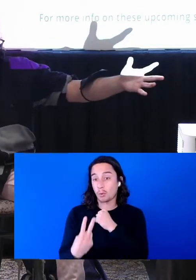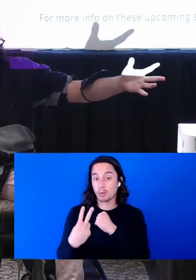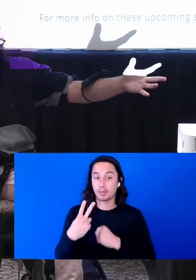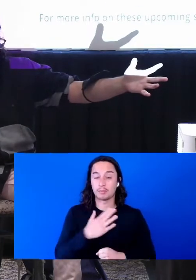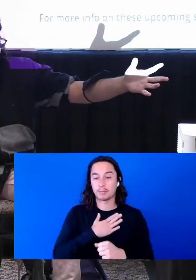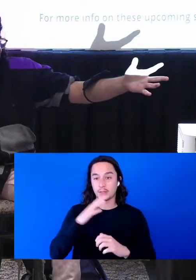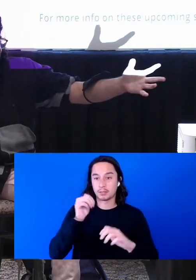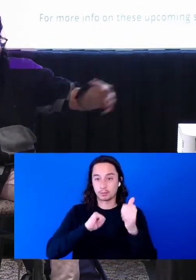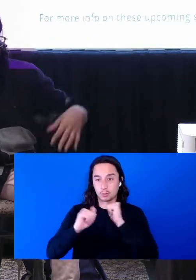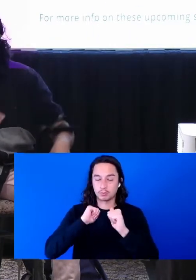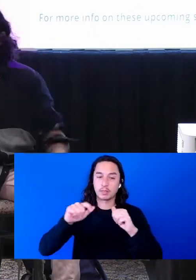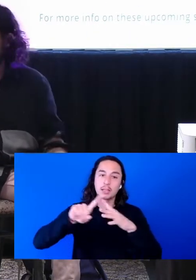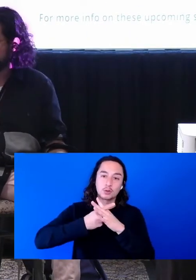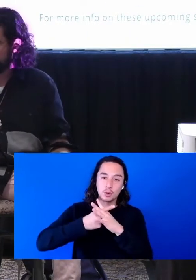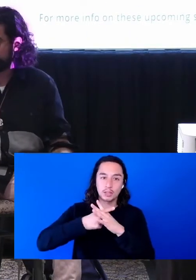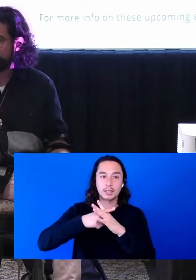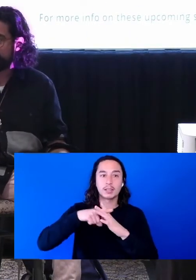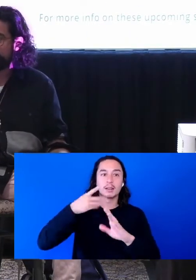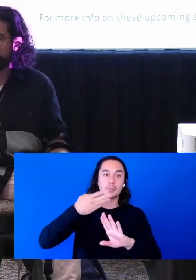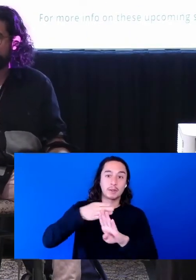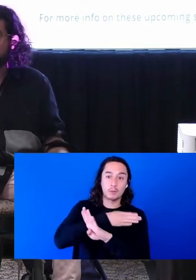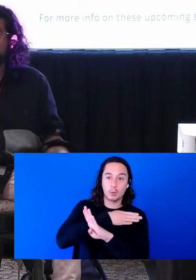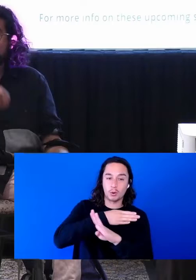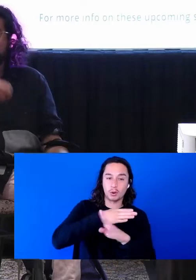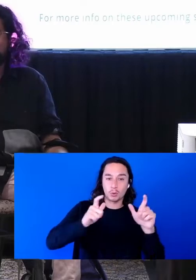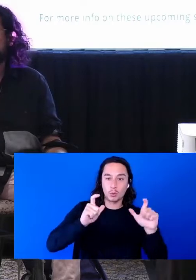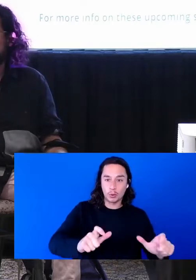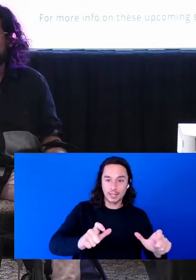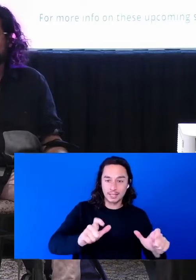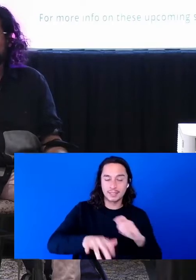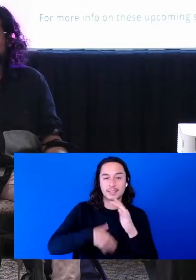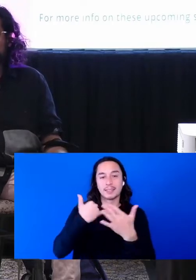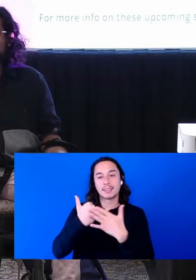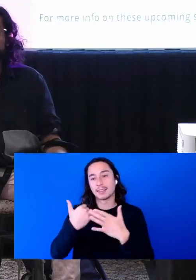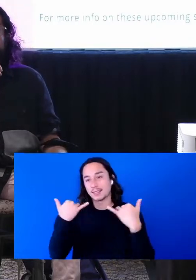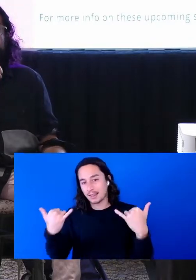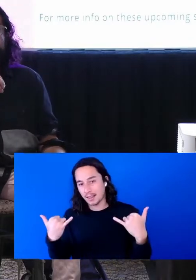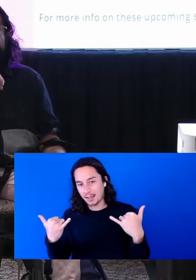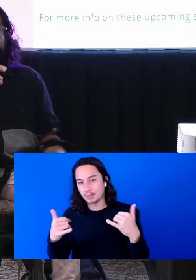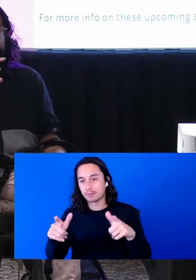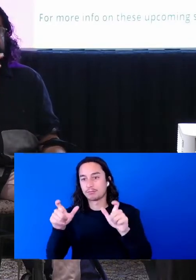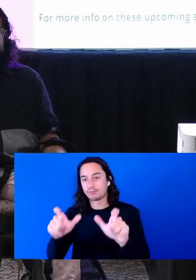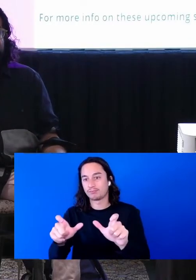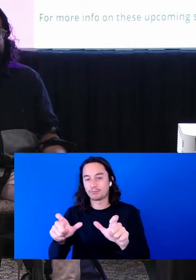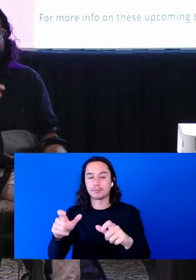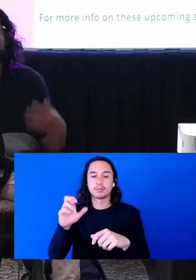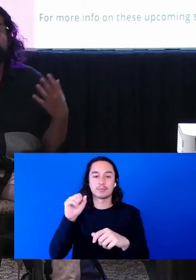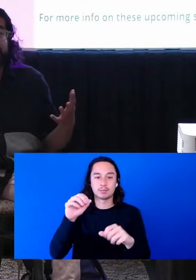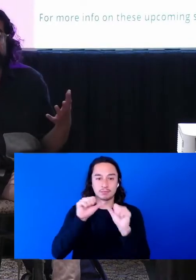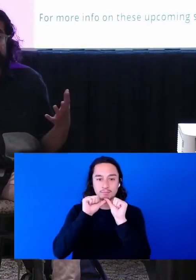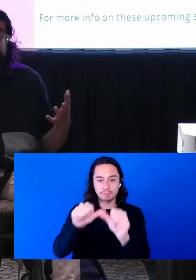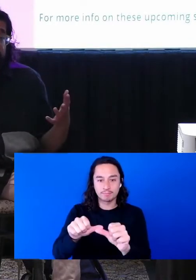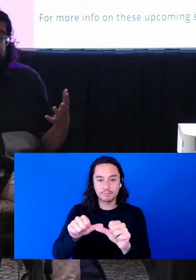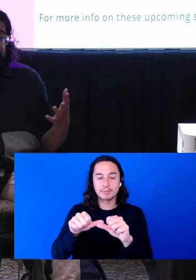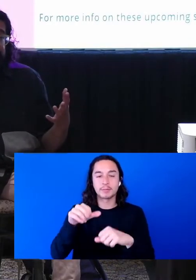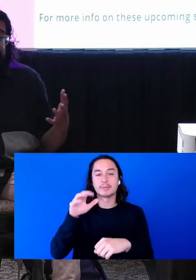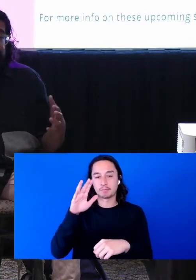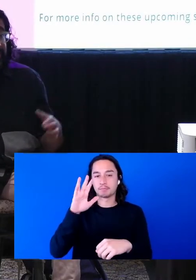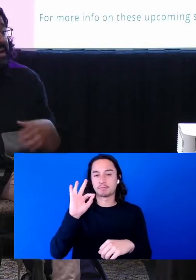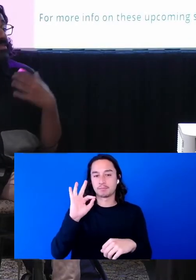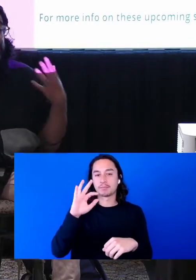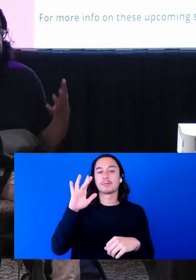the project before quarantine, and here I am working on the other side of it, and we kept making. And I was really lucky because it was about how I talked to my